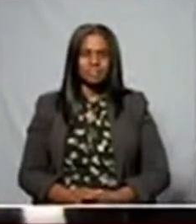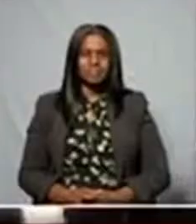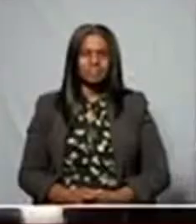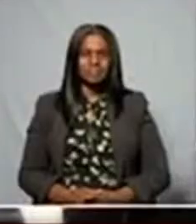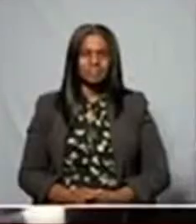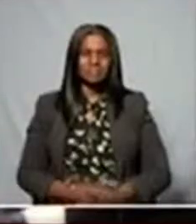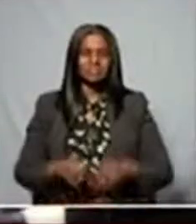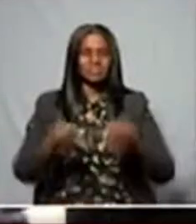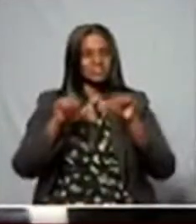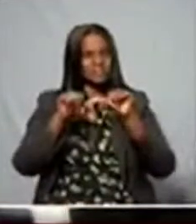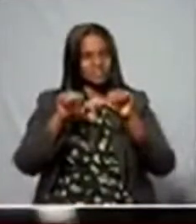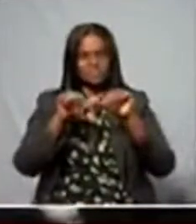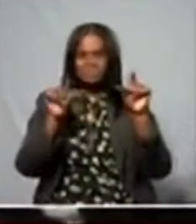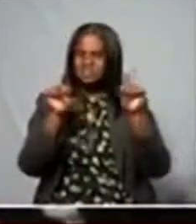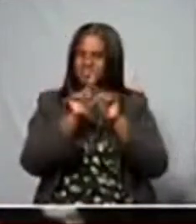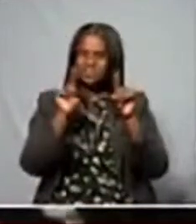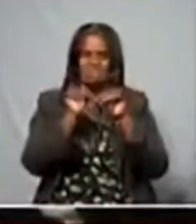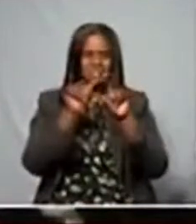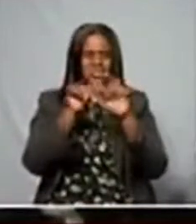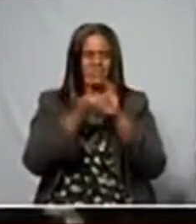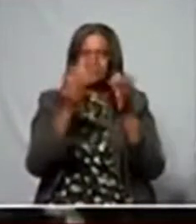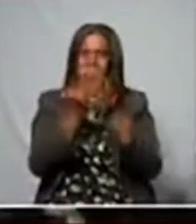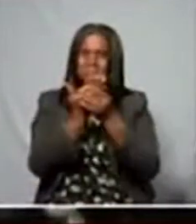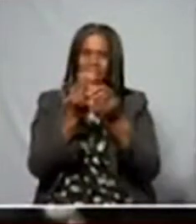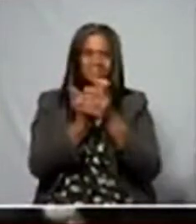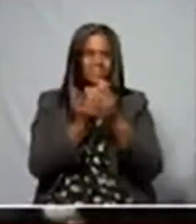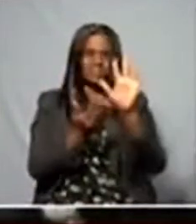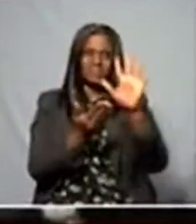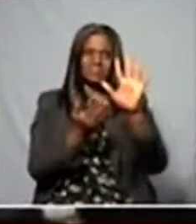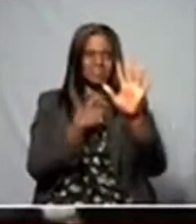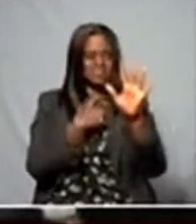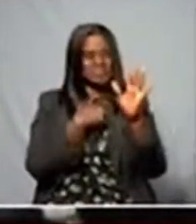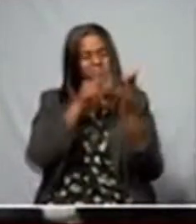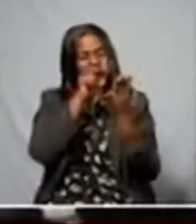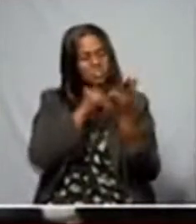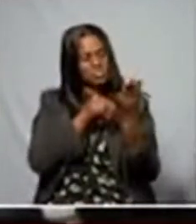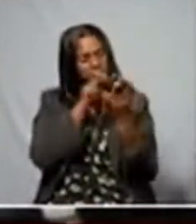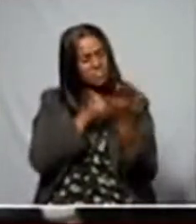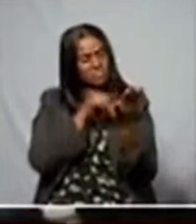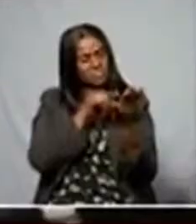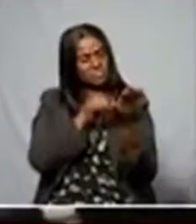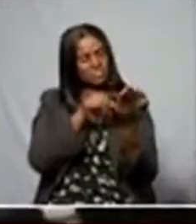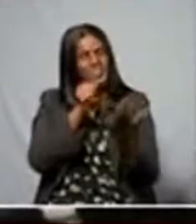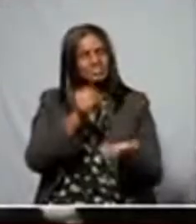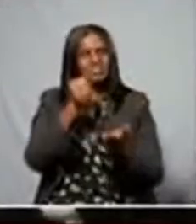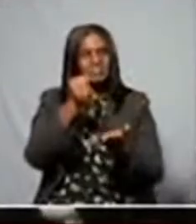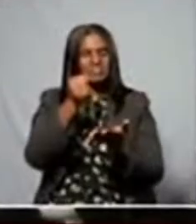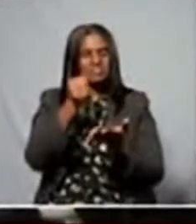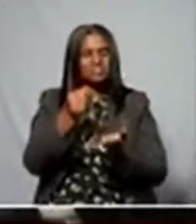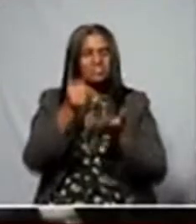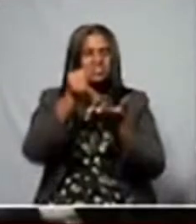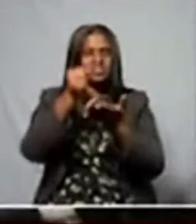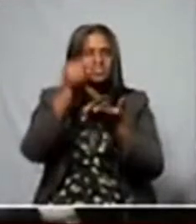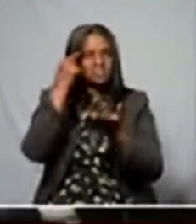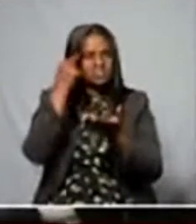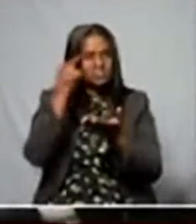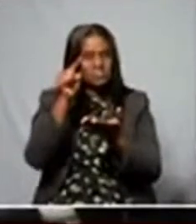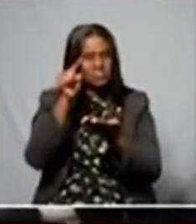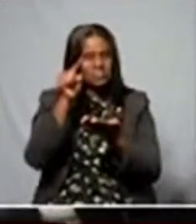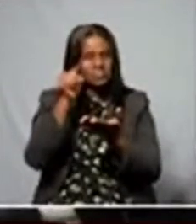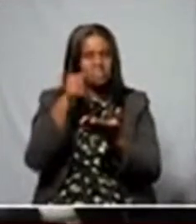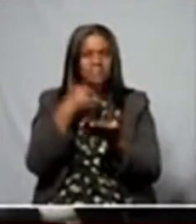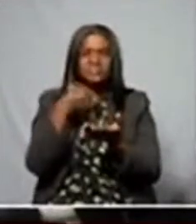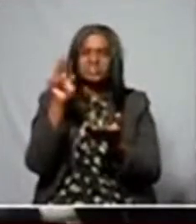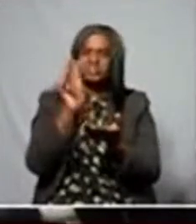on Annex 5. I'm looking at the budgetary allocation for, let me use